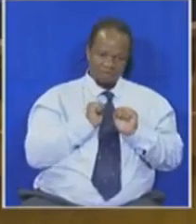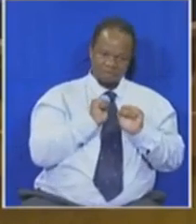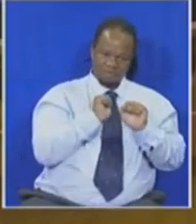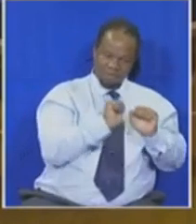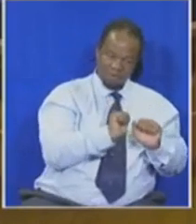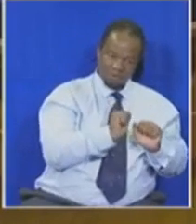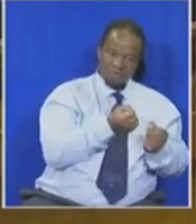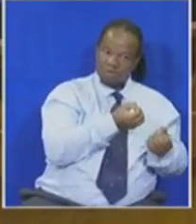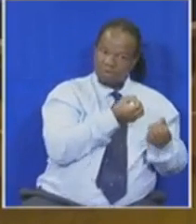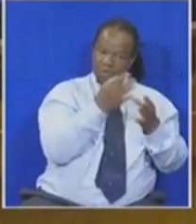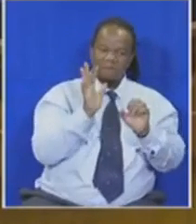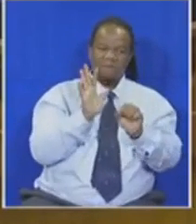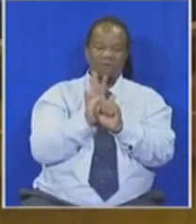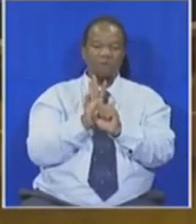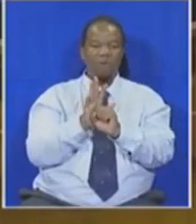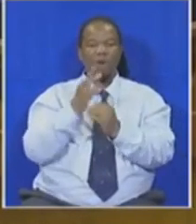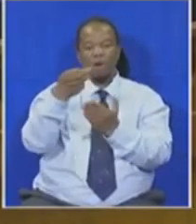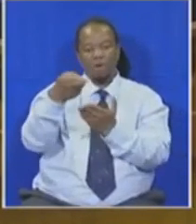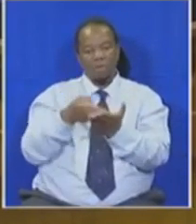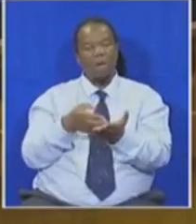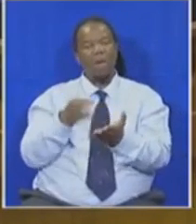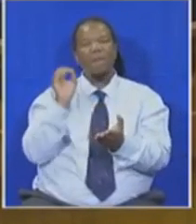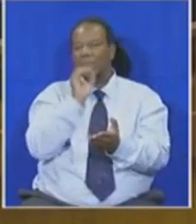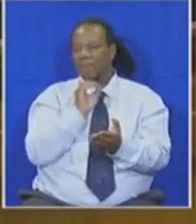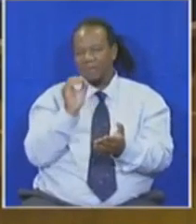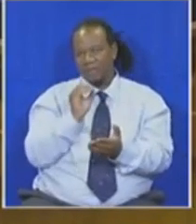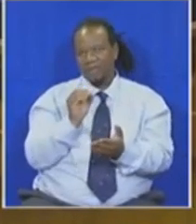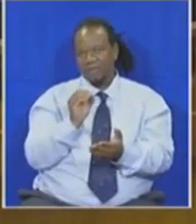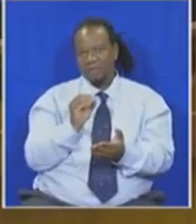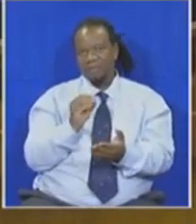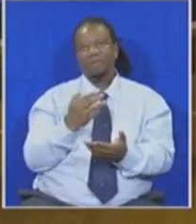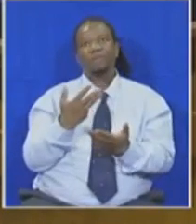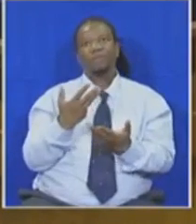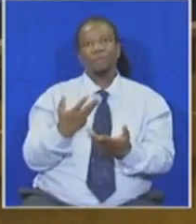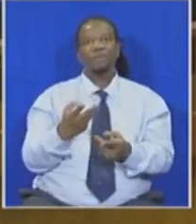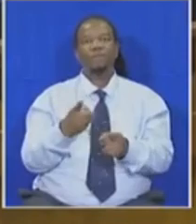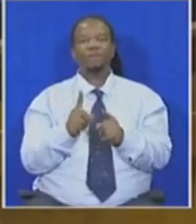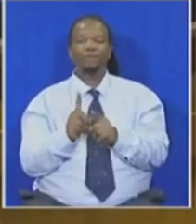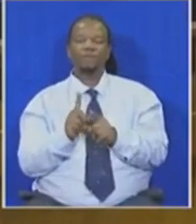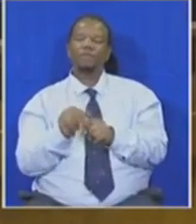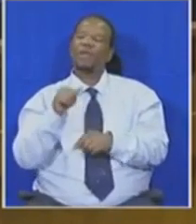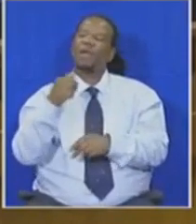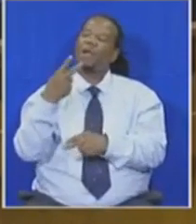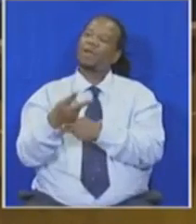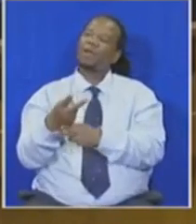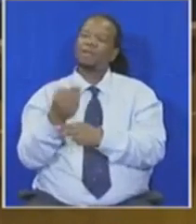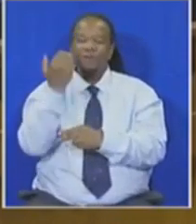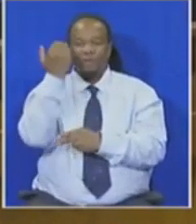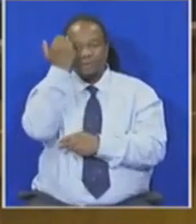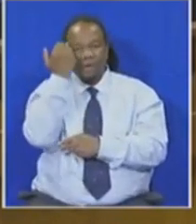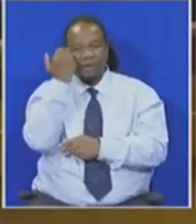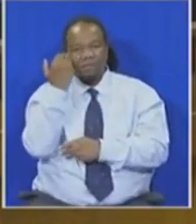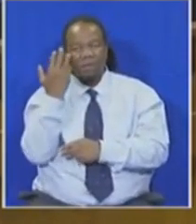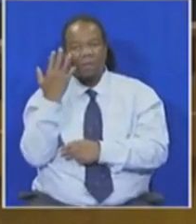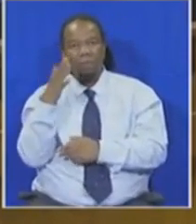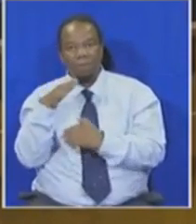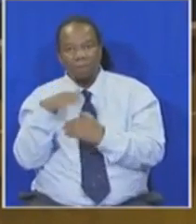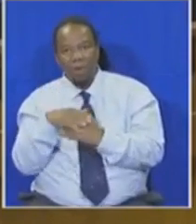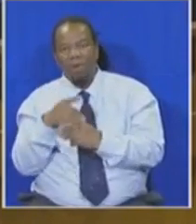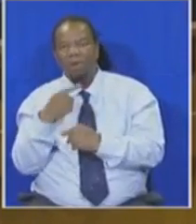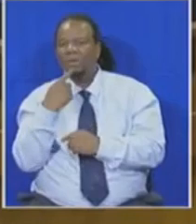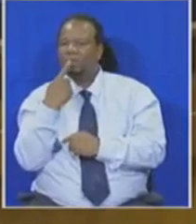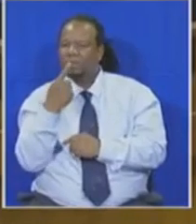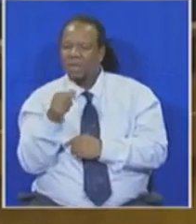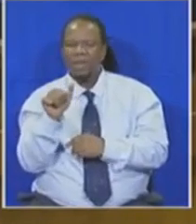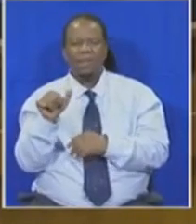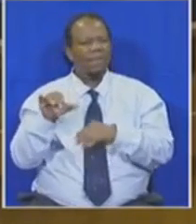provide a proper answer to this House. And the great irony to me is that the landmark Nkanda judgment focused so much on the omissions and actions